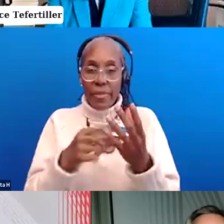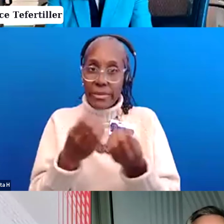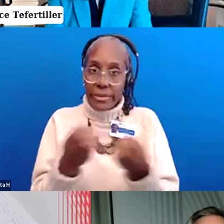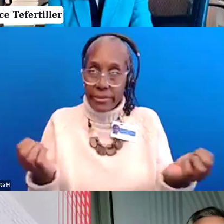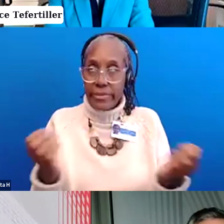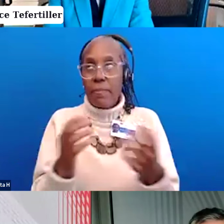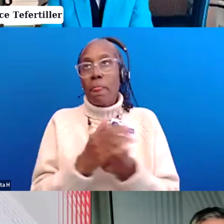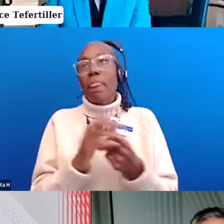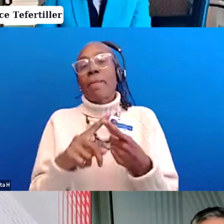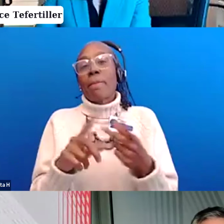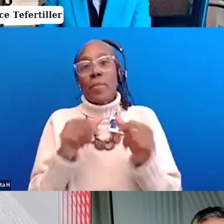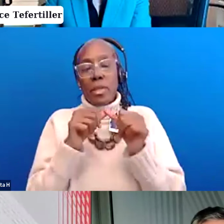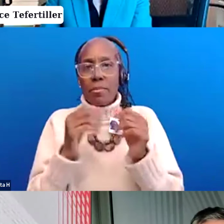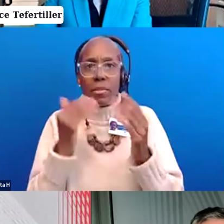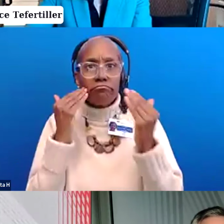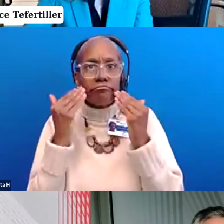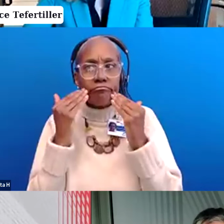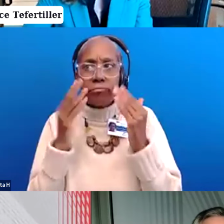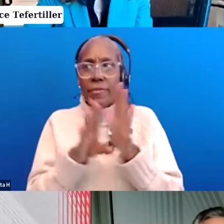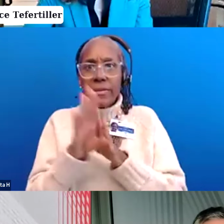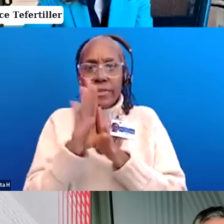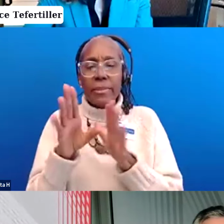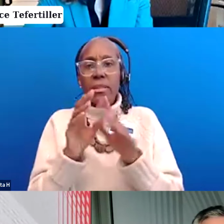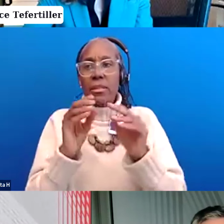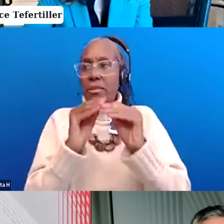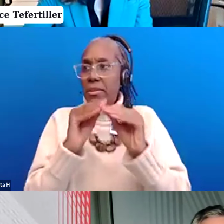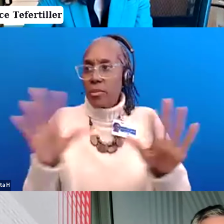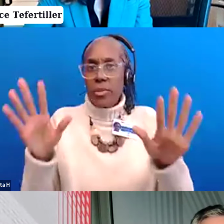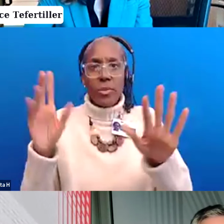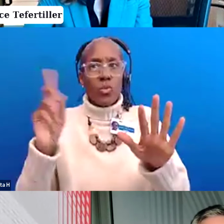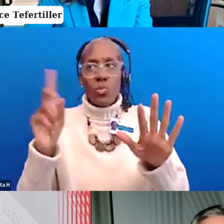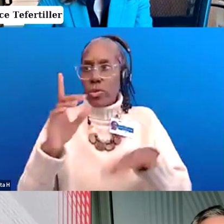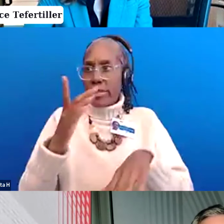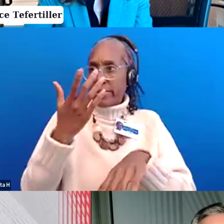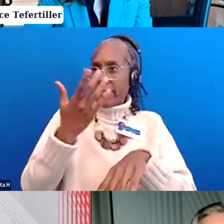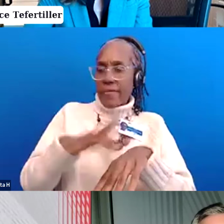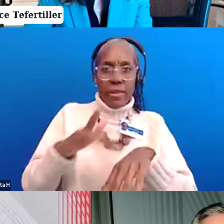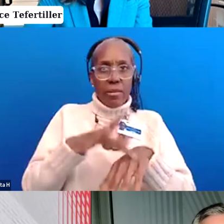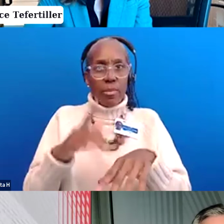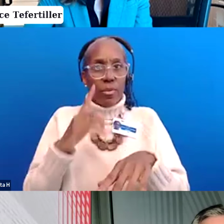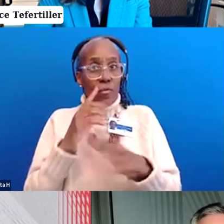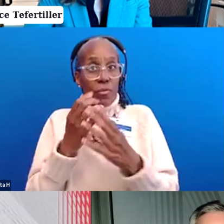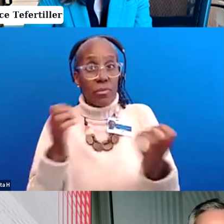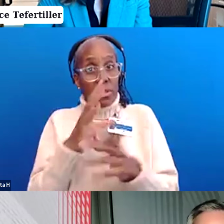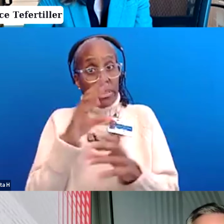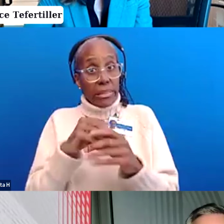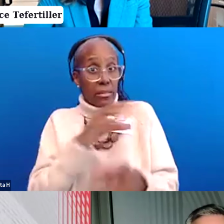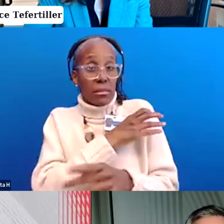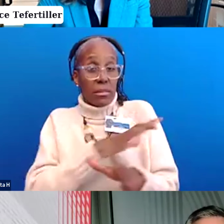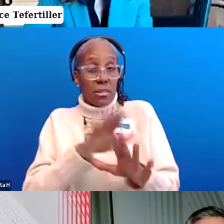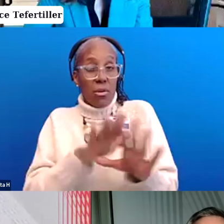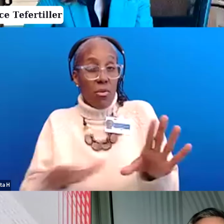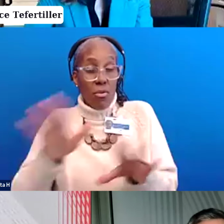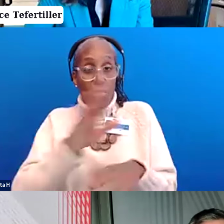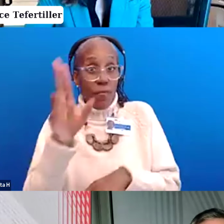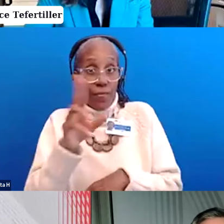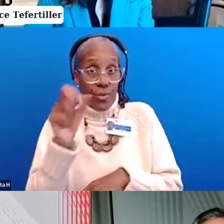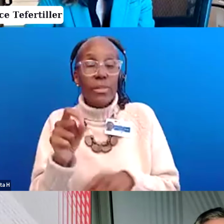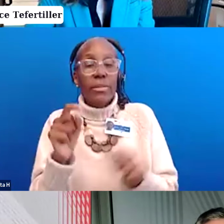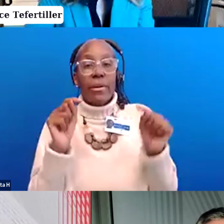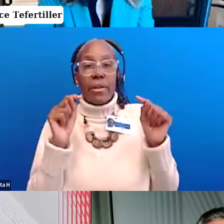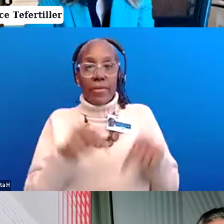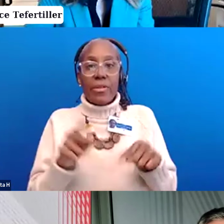device, staying abreast of developments and deployments and the availability of the device in clinics around the US.